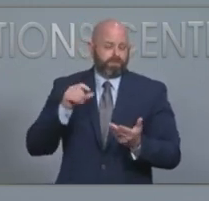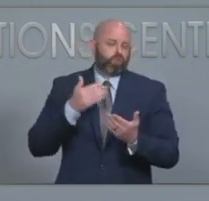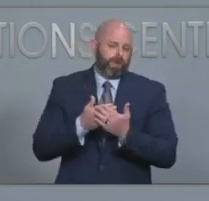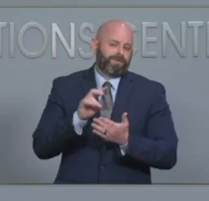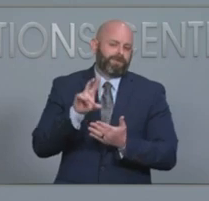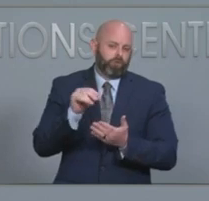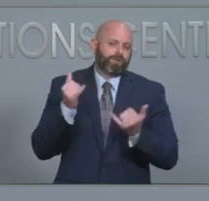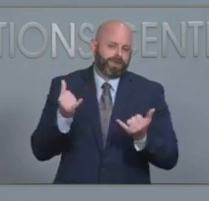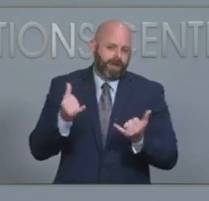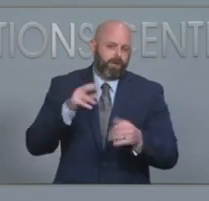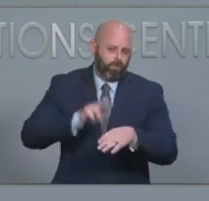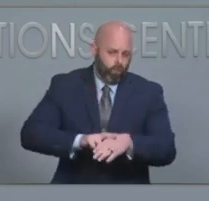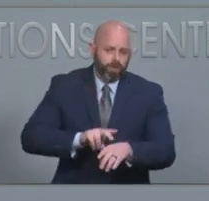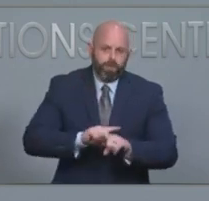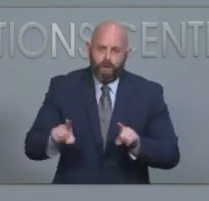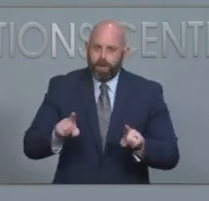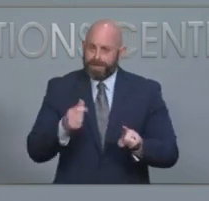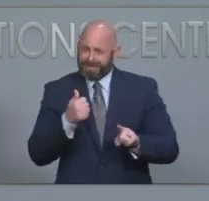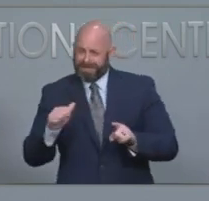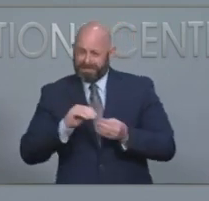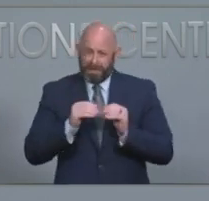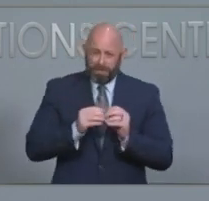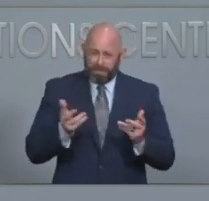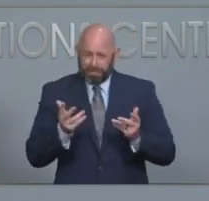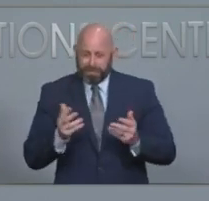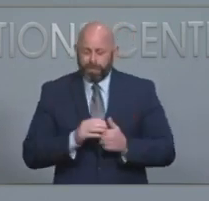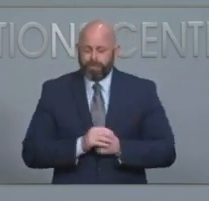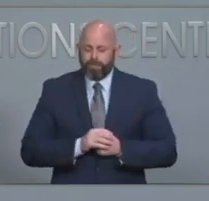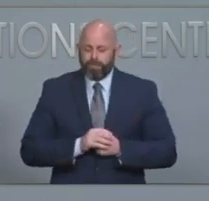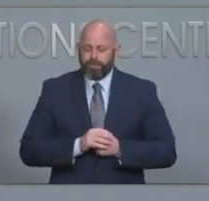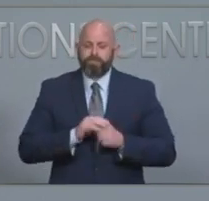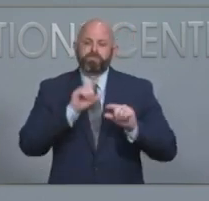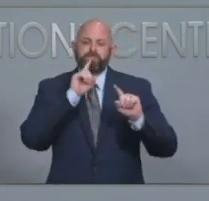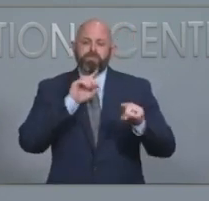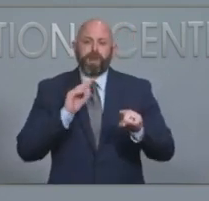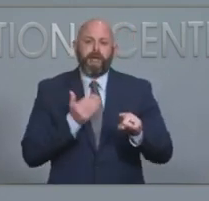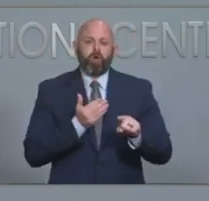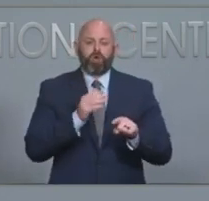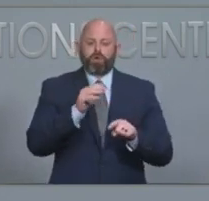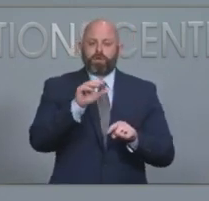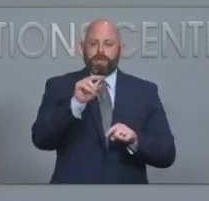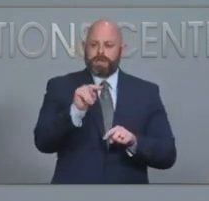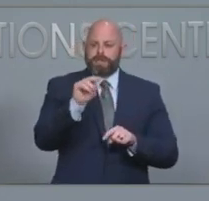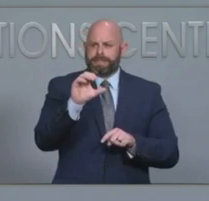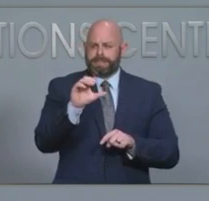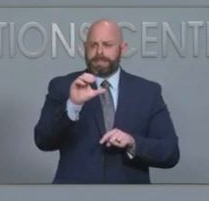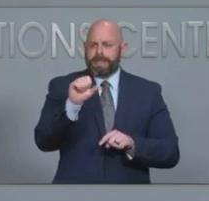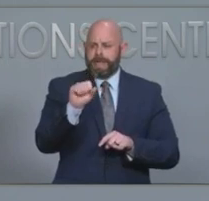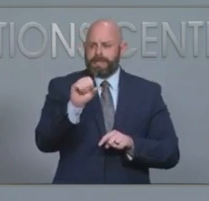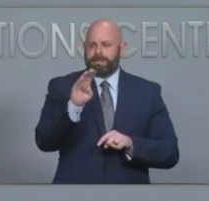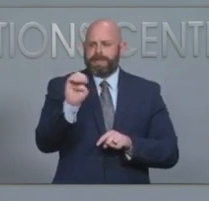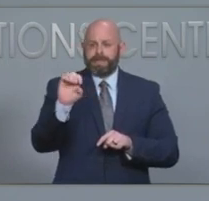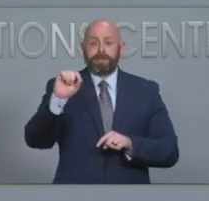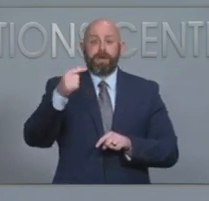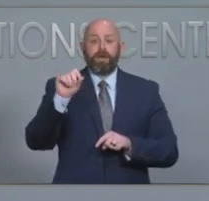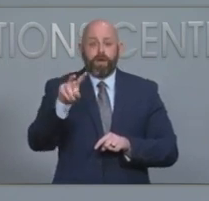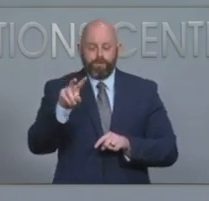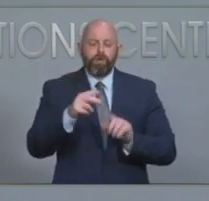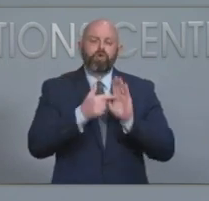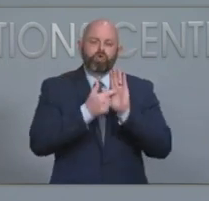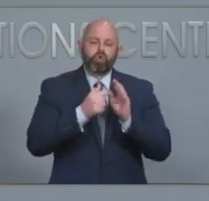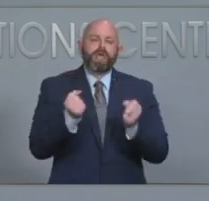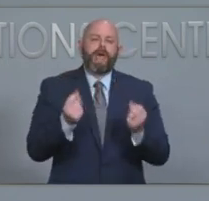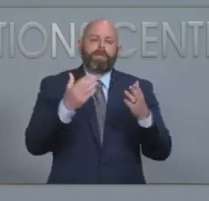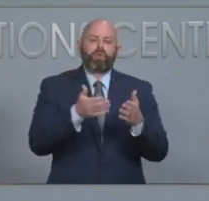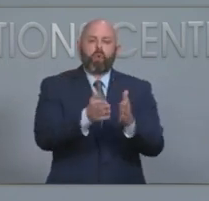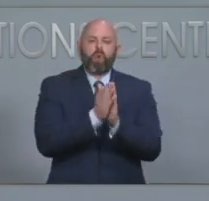today. On our state board website, ncsbe.gov, on the homepage, it indicates the number of requests that